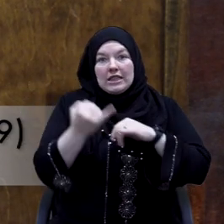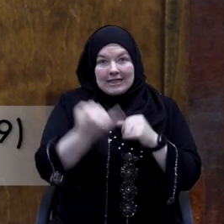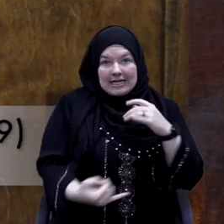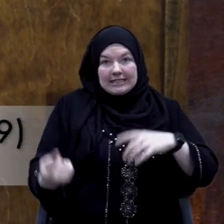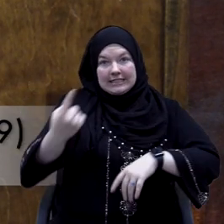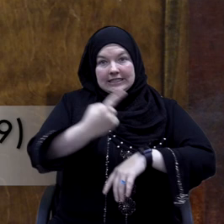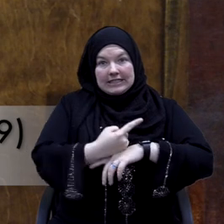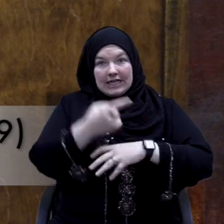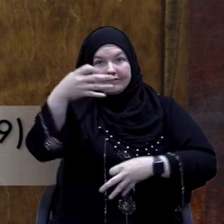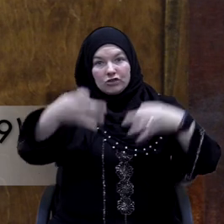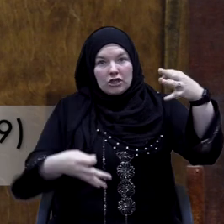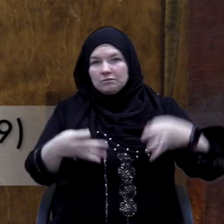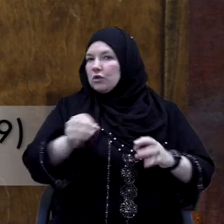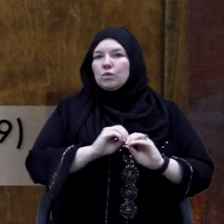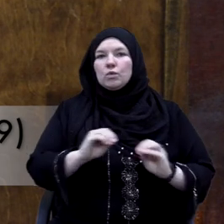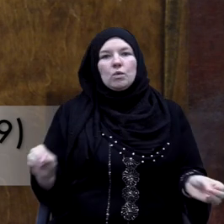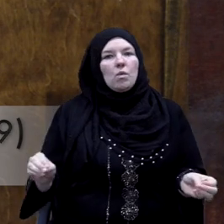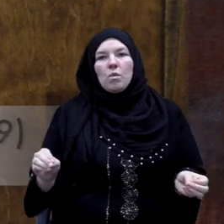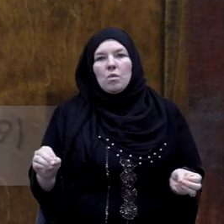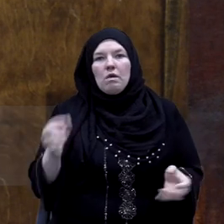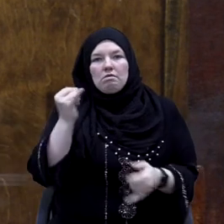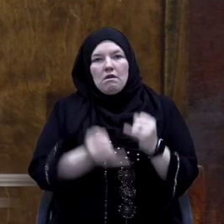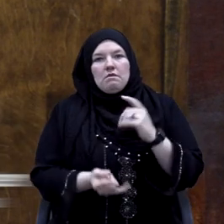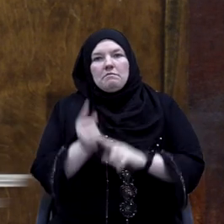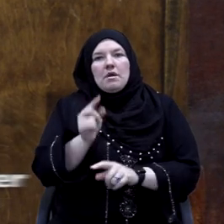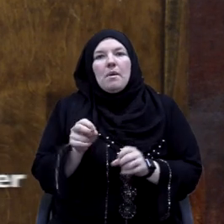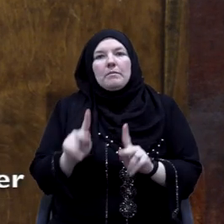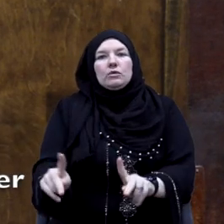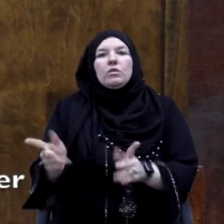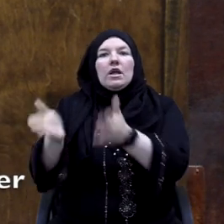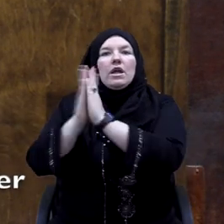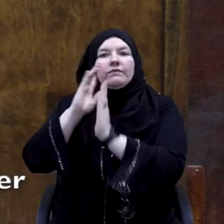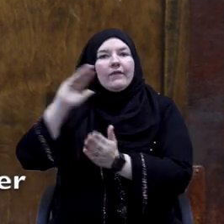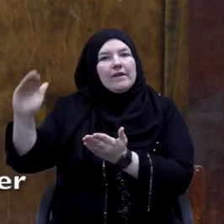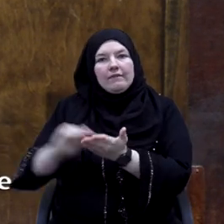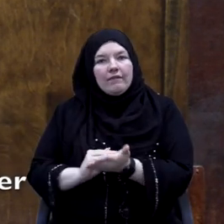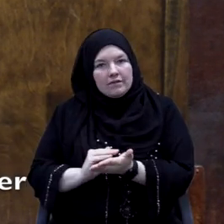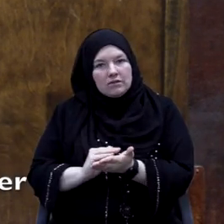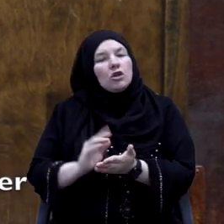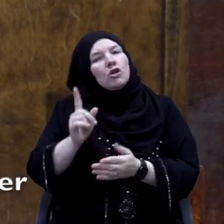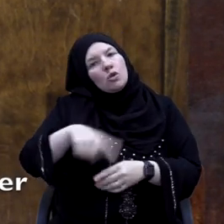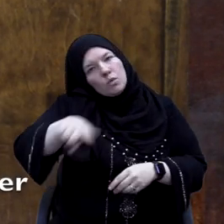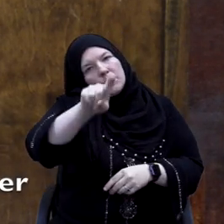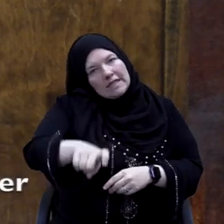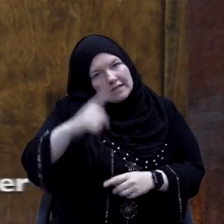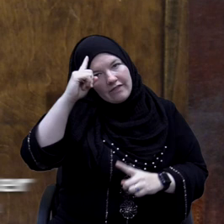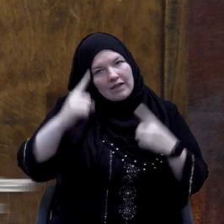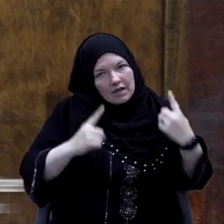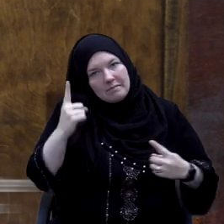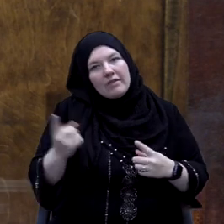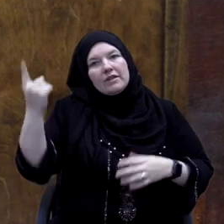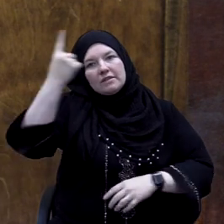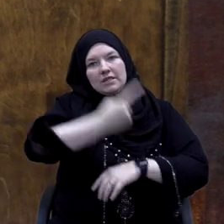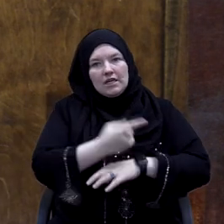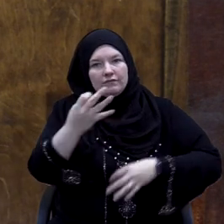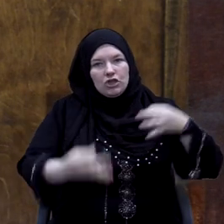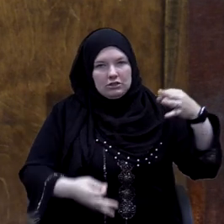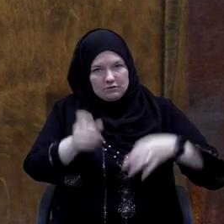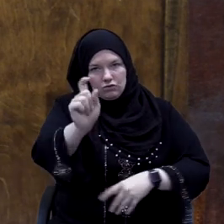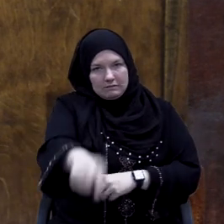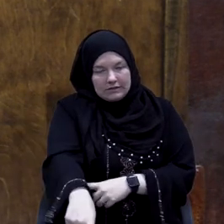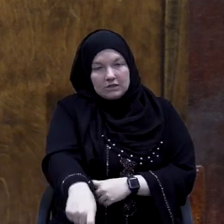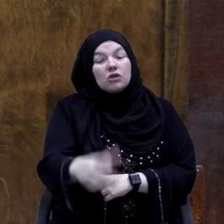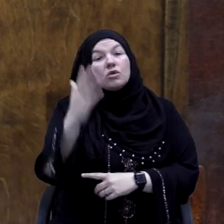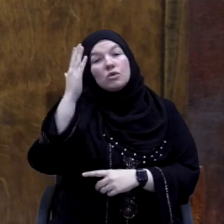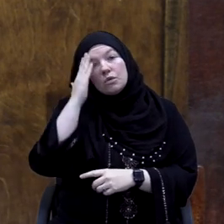is trying to tell us. Think about it. Ponder that day. don't forget the day of judgment. You